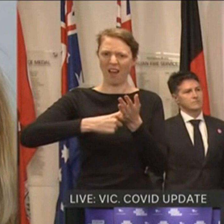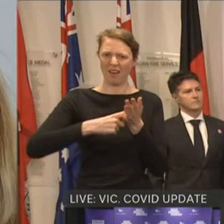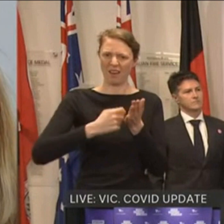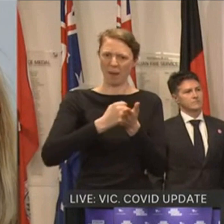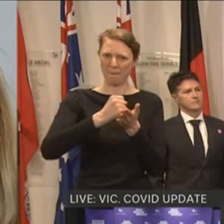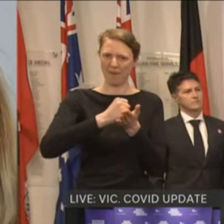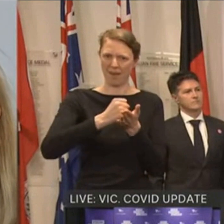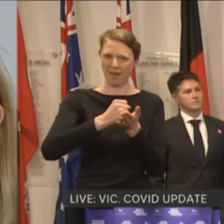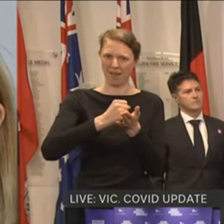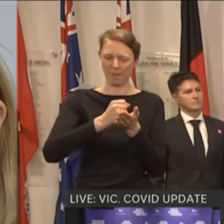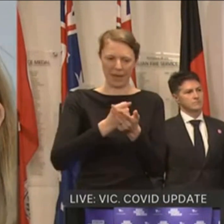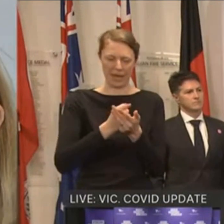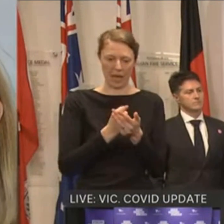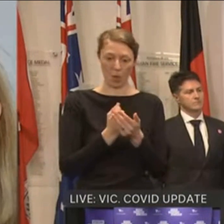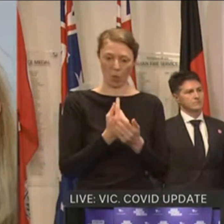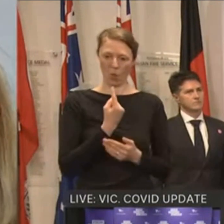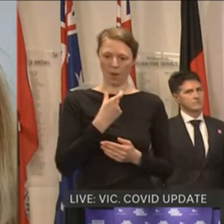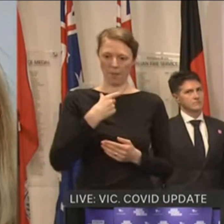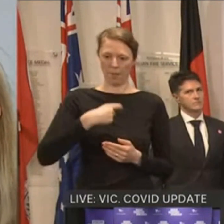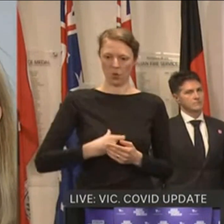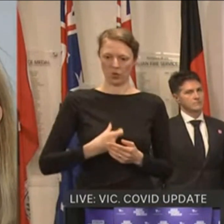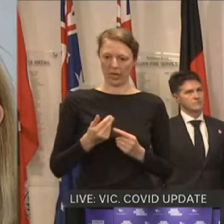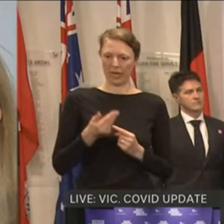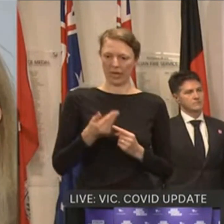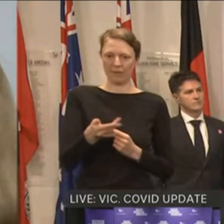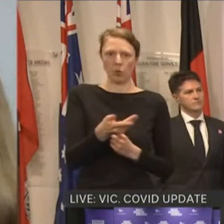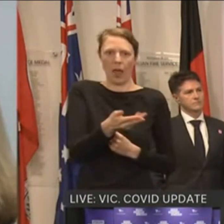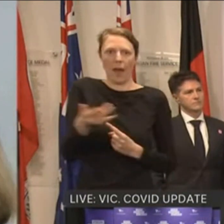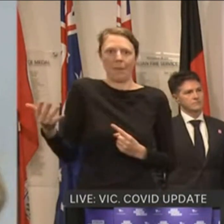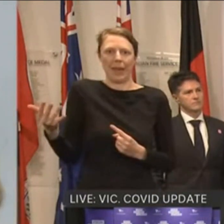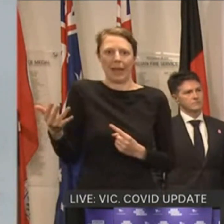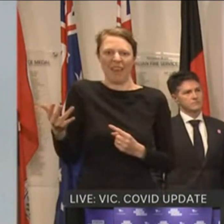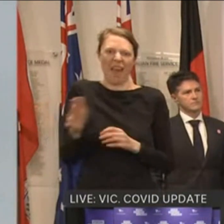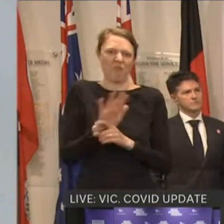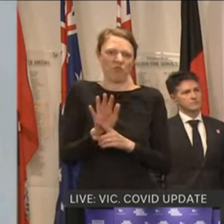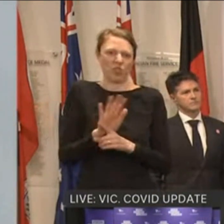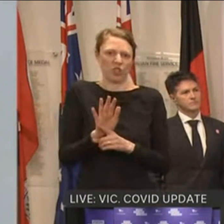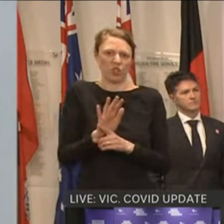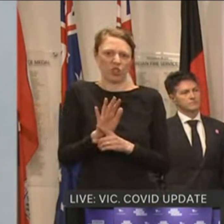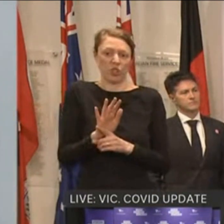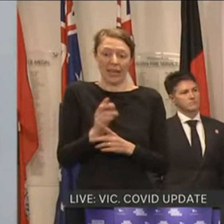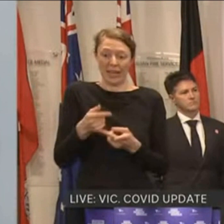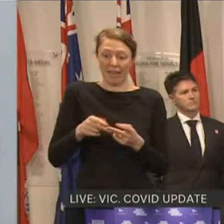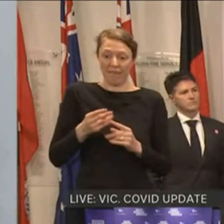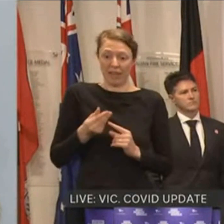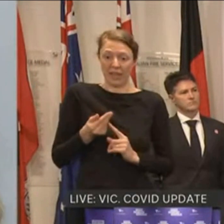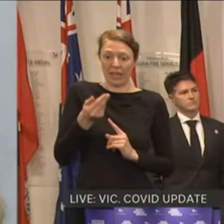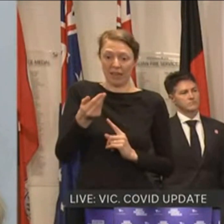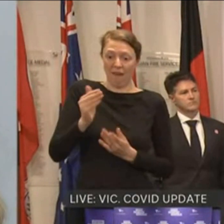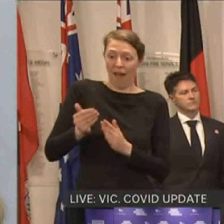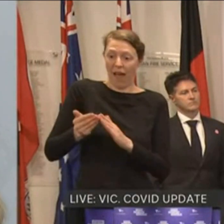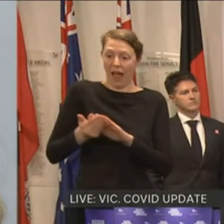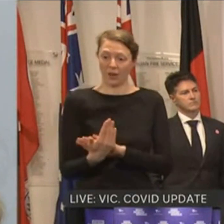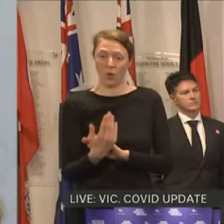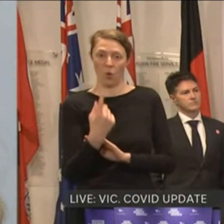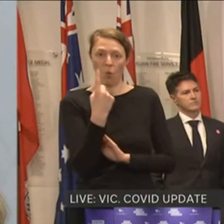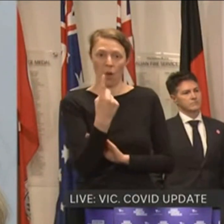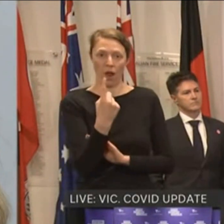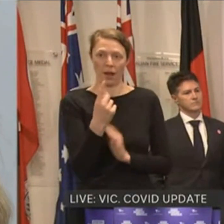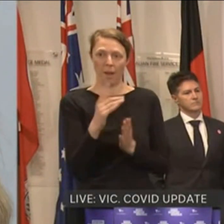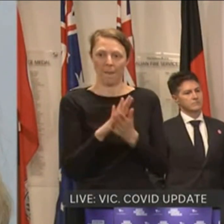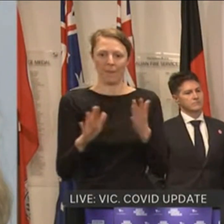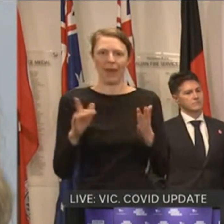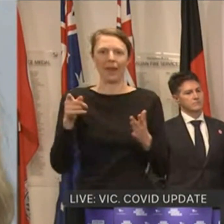disease, become infectious whilst they're actually isolating. So Dr. Chant, at the moment, just on that, as it stands at the moment, you've got a man